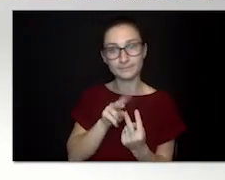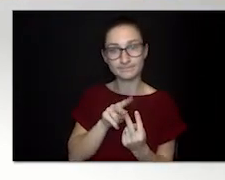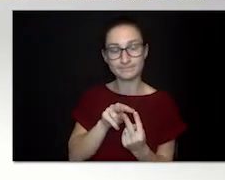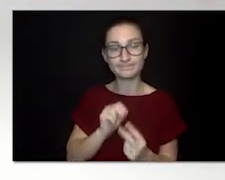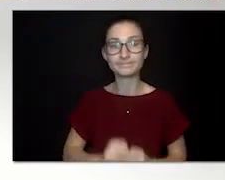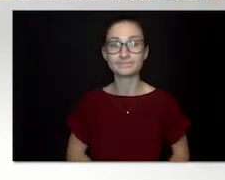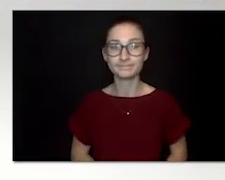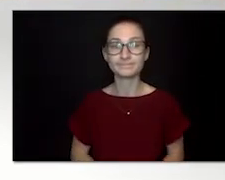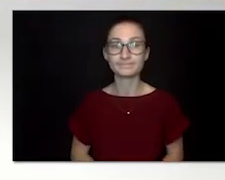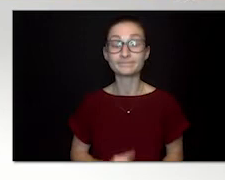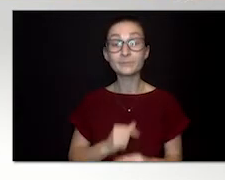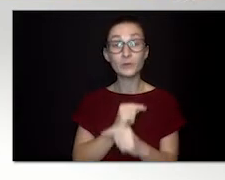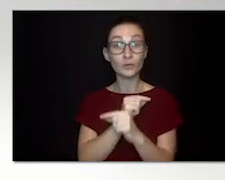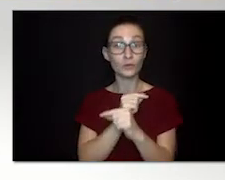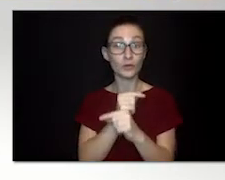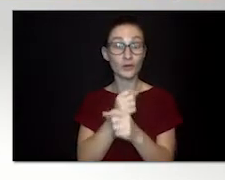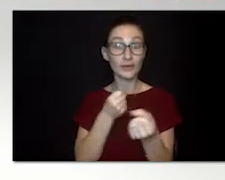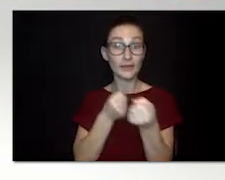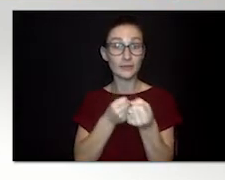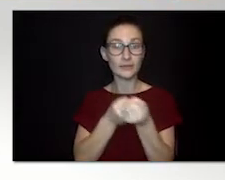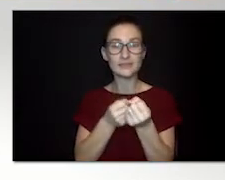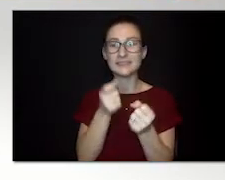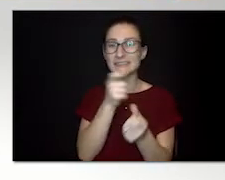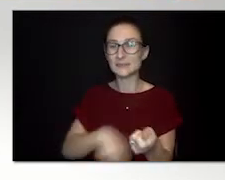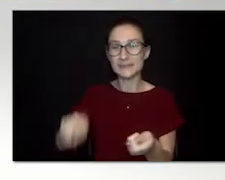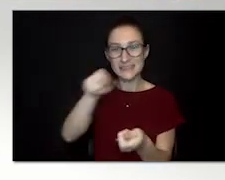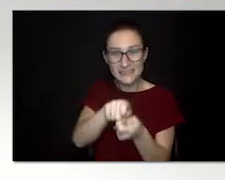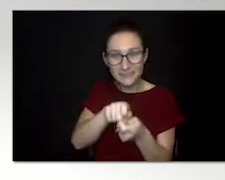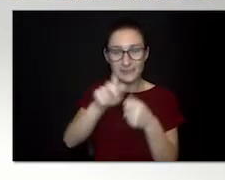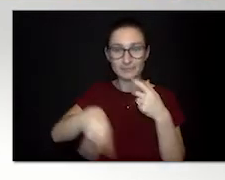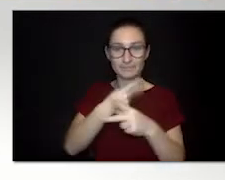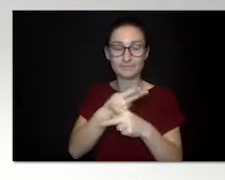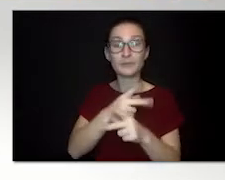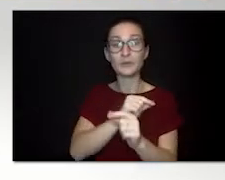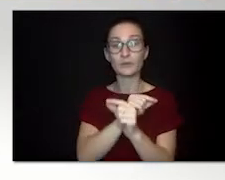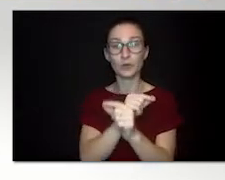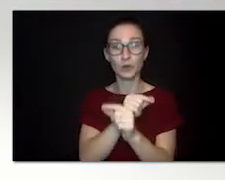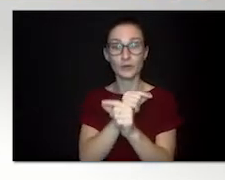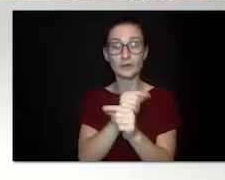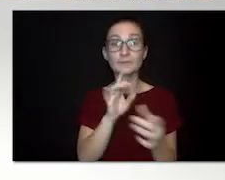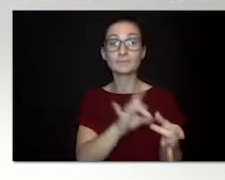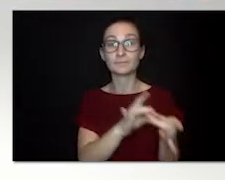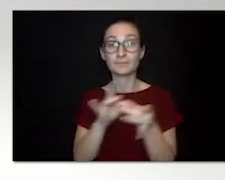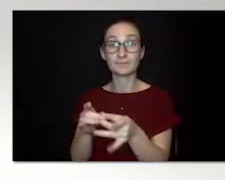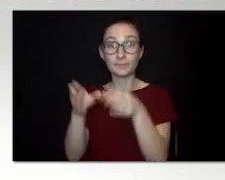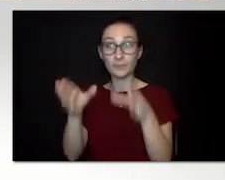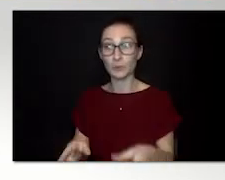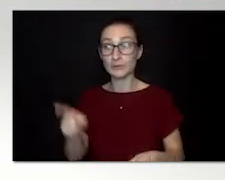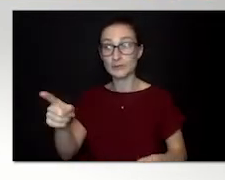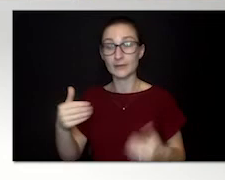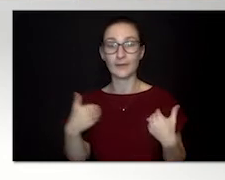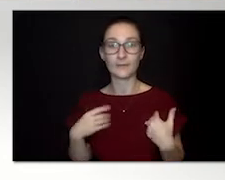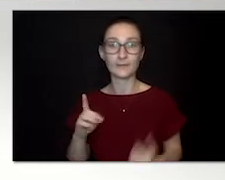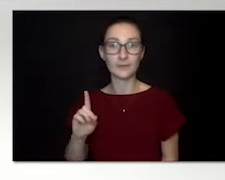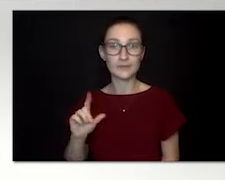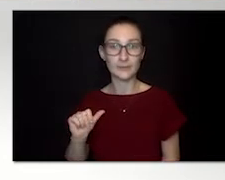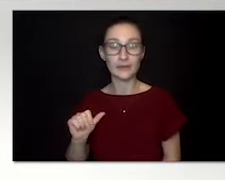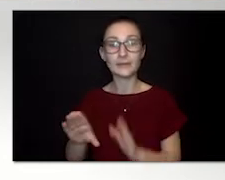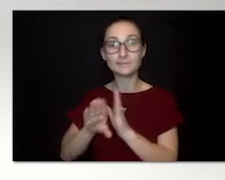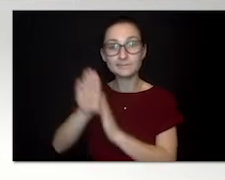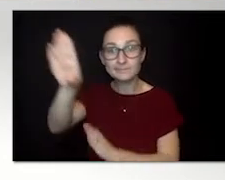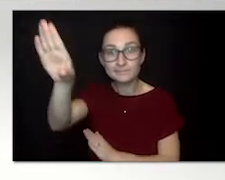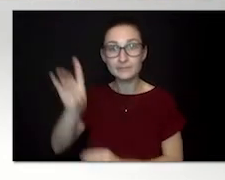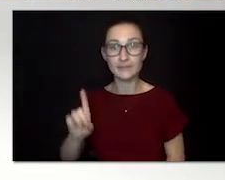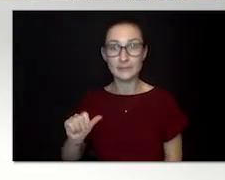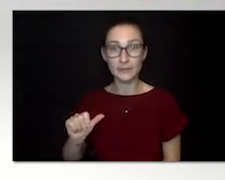And so a guardian advocacy is a specific type of guardianship under Florida statute, and it relates to someone with a developmental disability